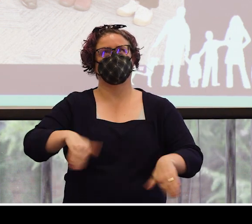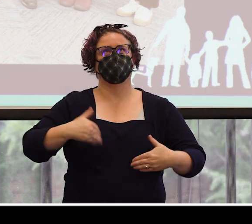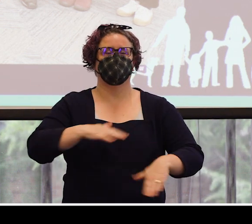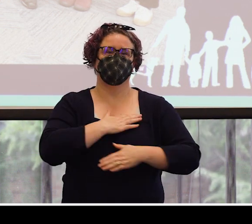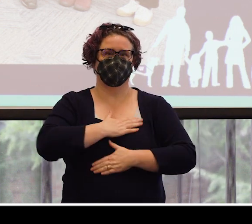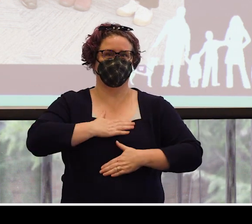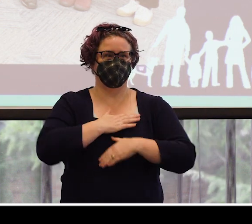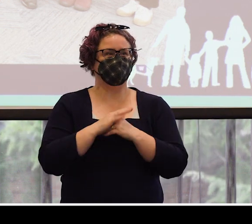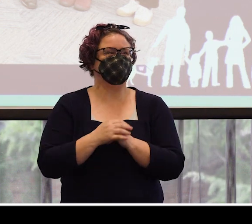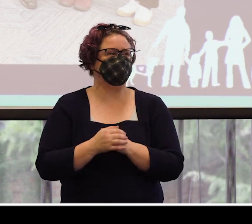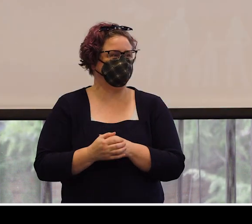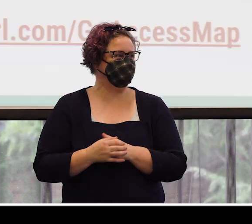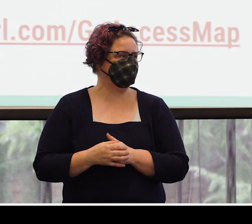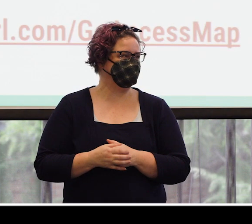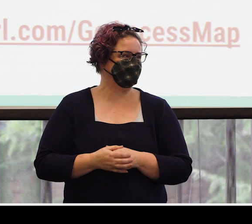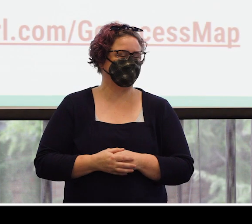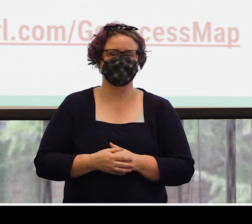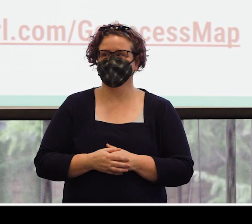that.